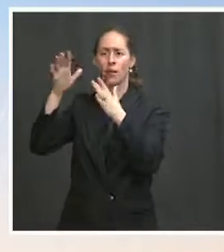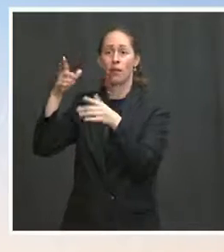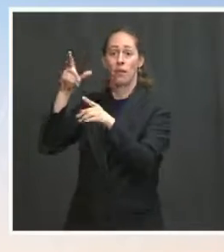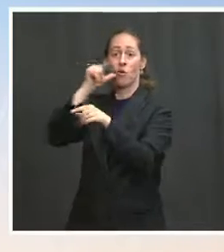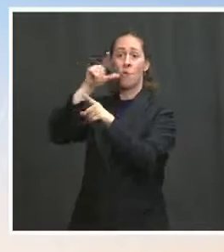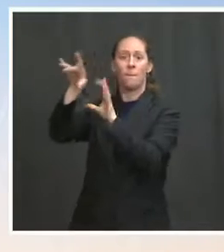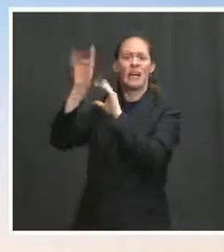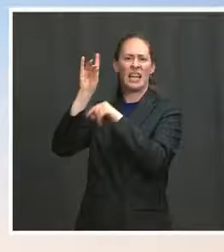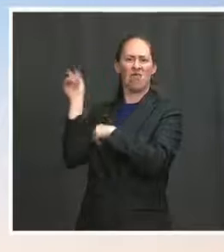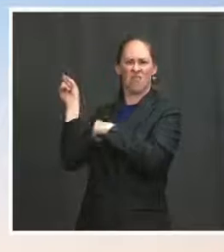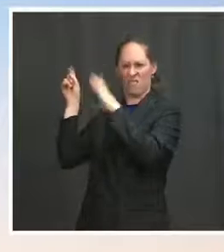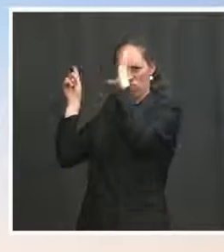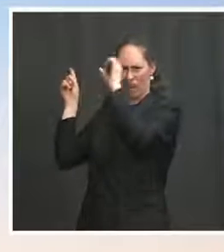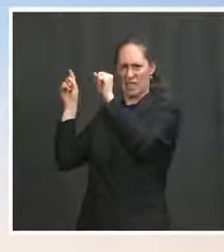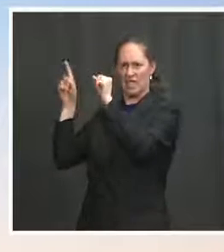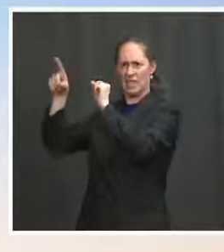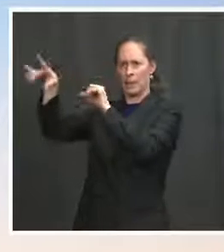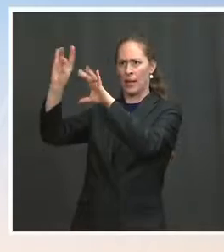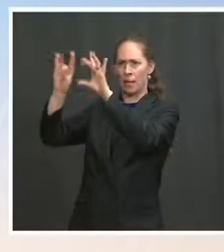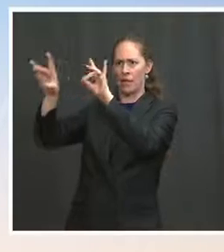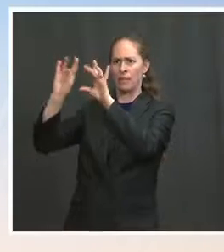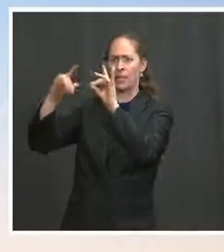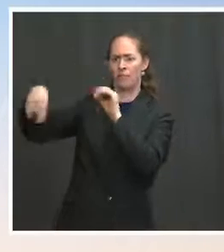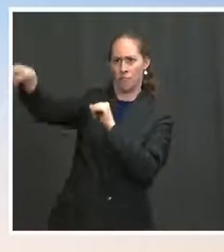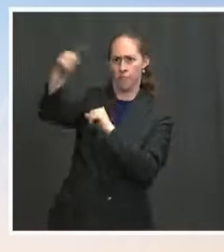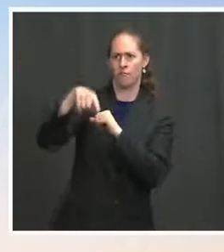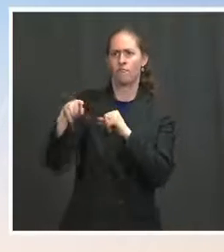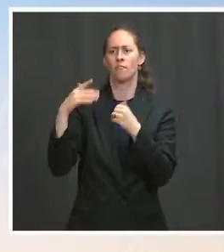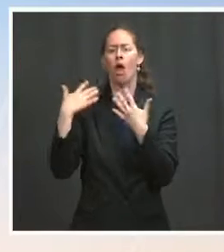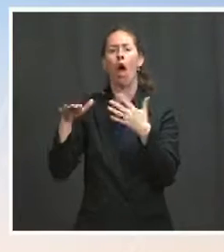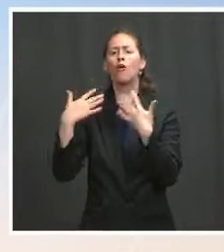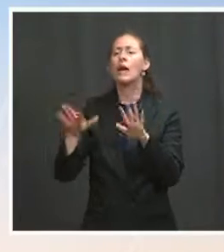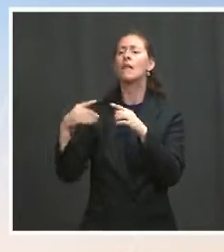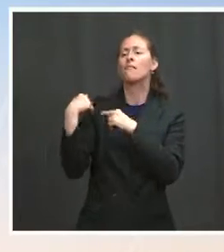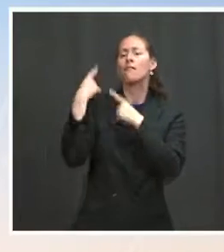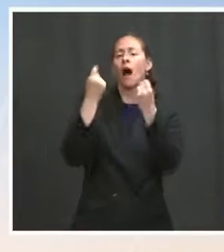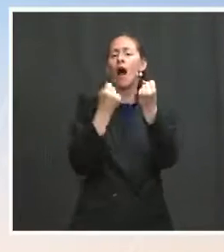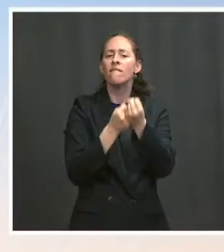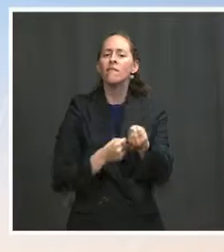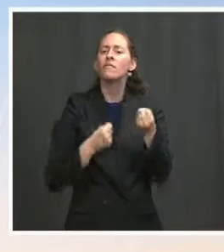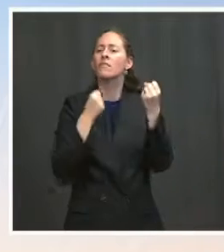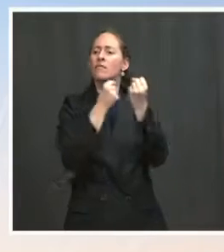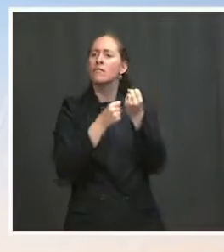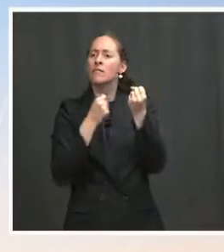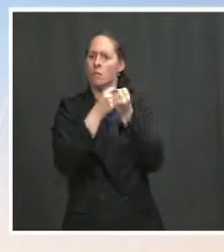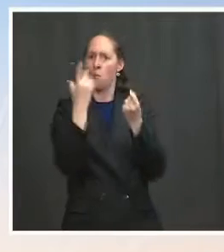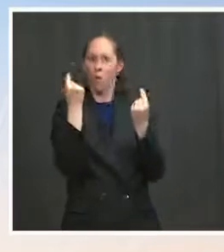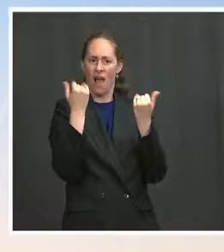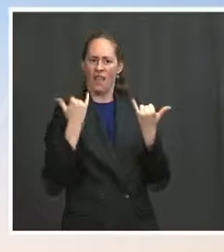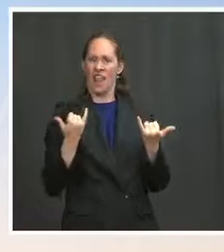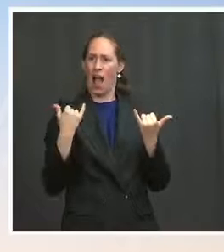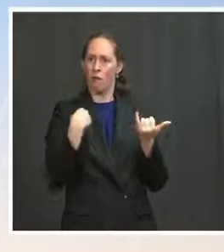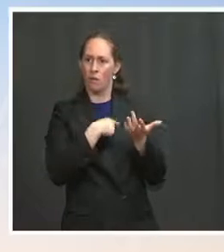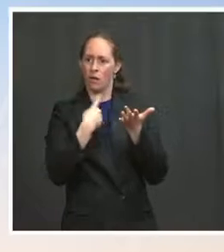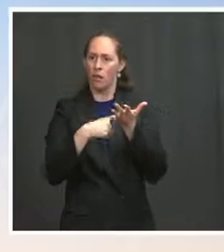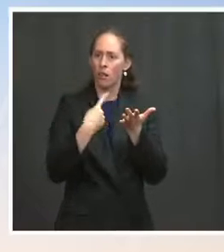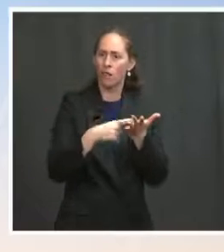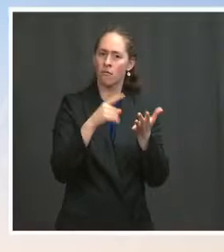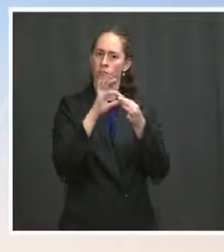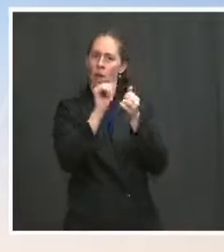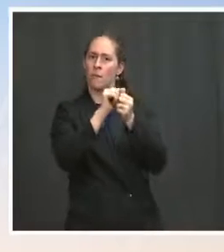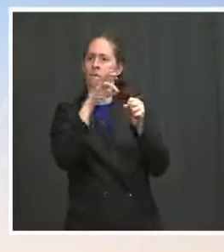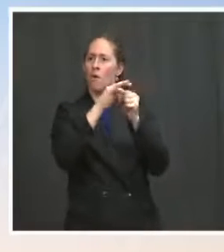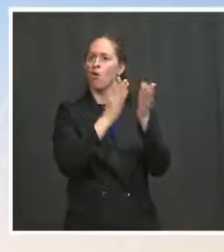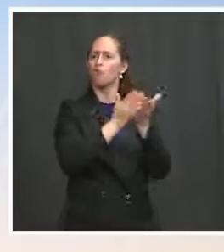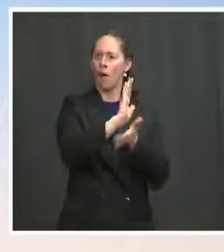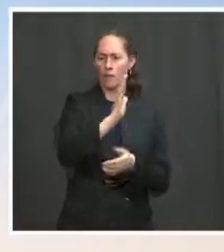for their confirmation have long records of advocacy, effectiveness, and work on these issues. So he certainly entrusts them with